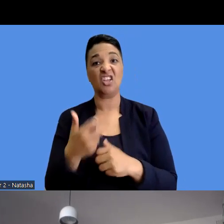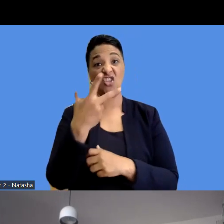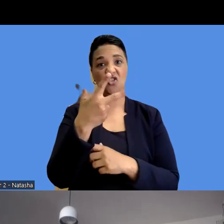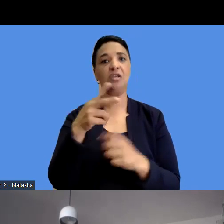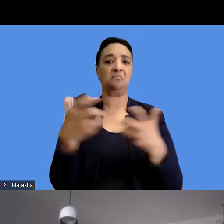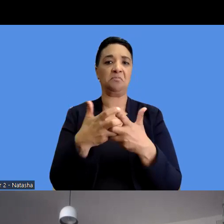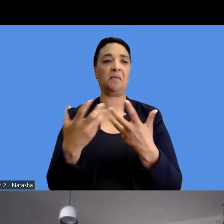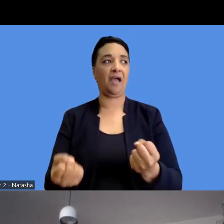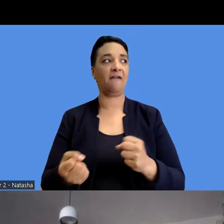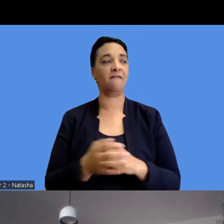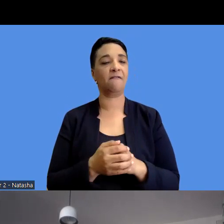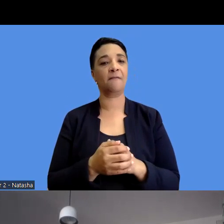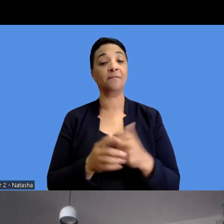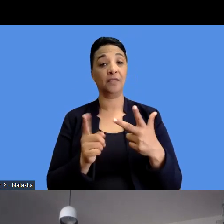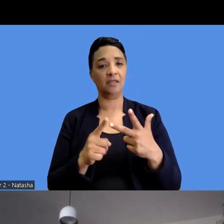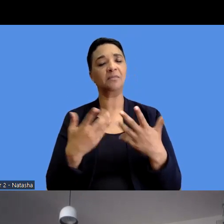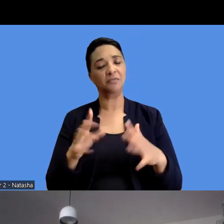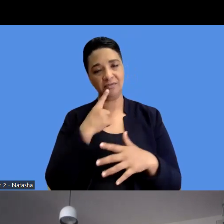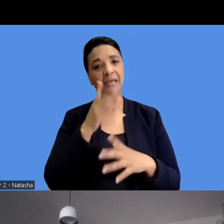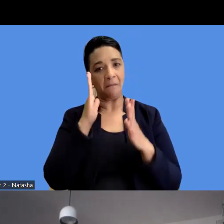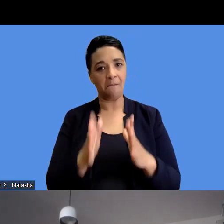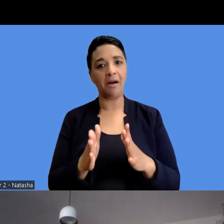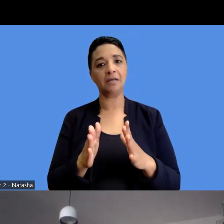mentioned already to have disability inclusion focal points from